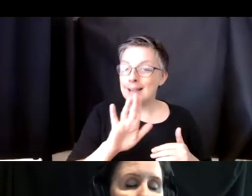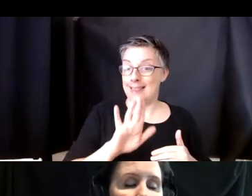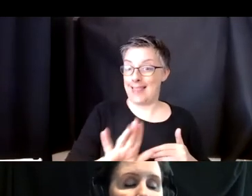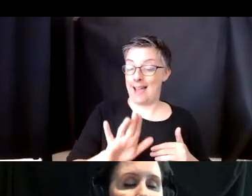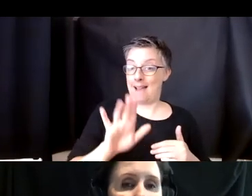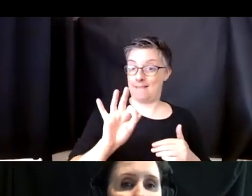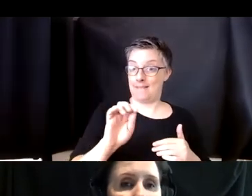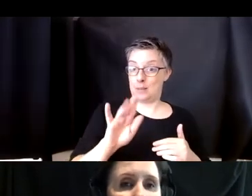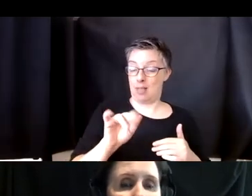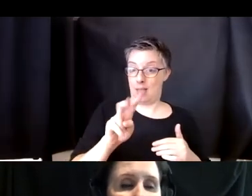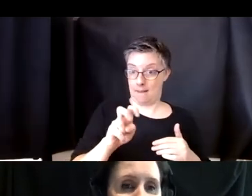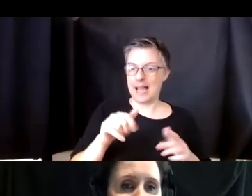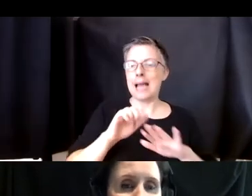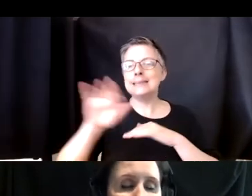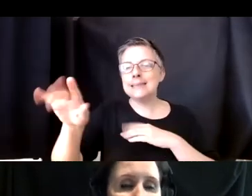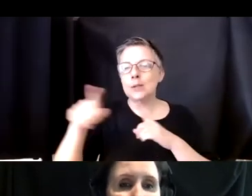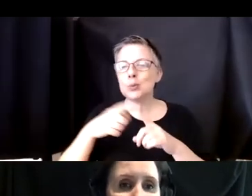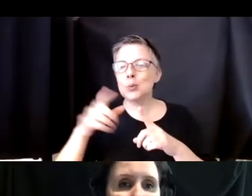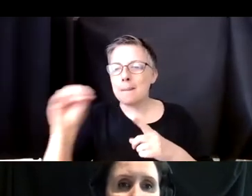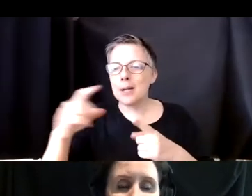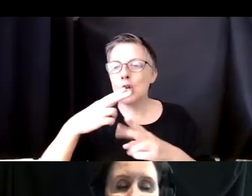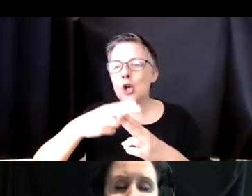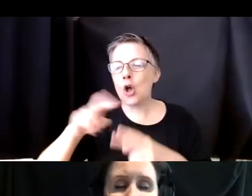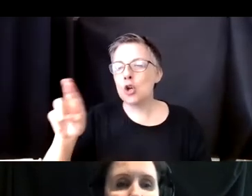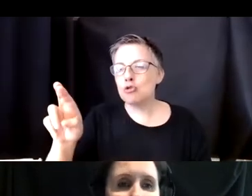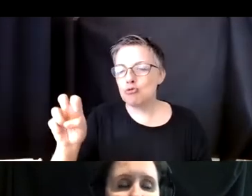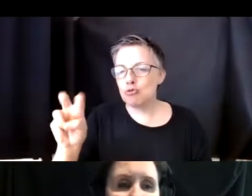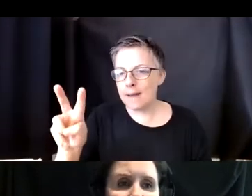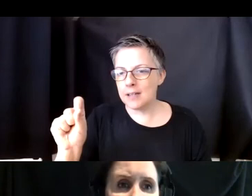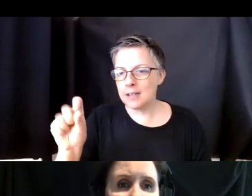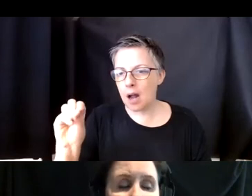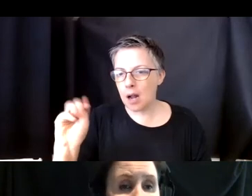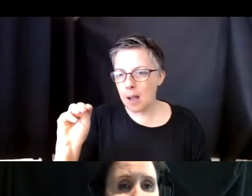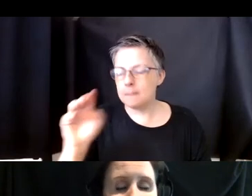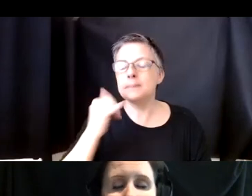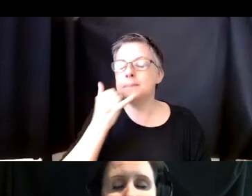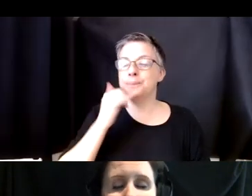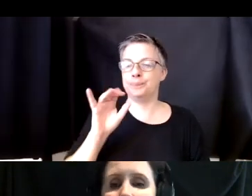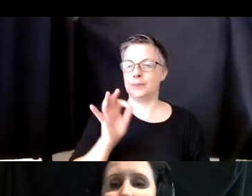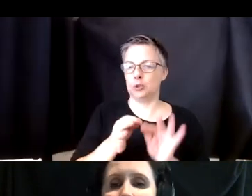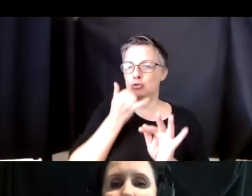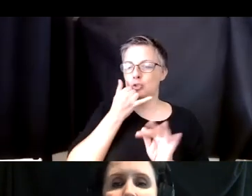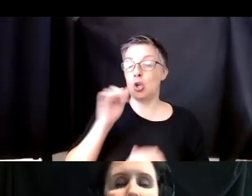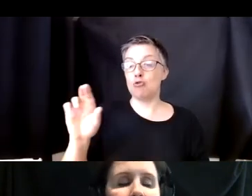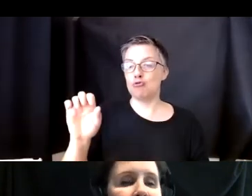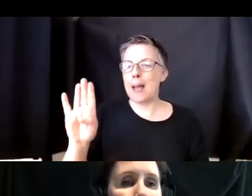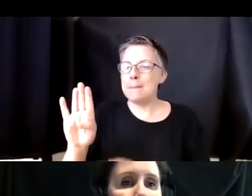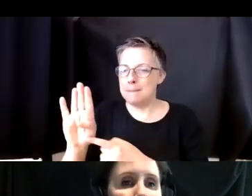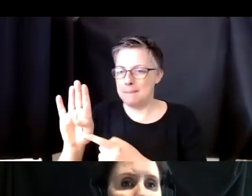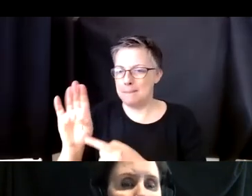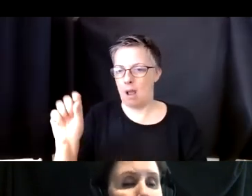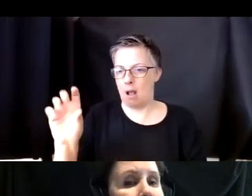event and send it to a company called rev.com, REV.com, and